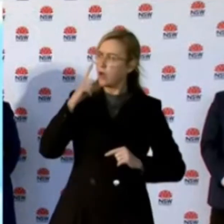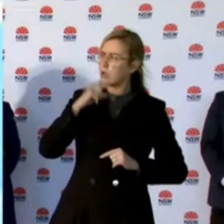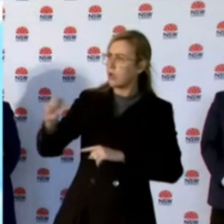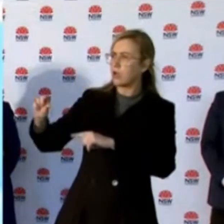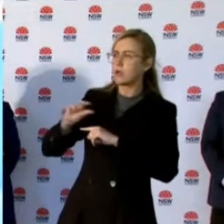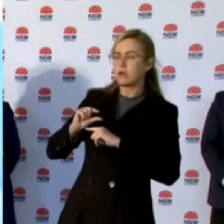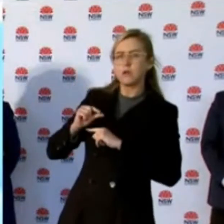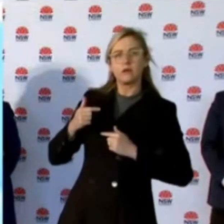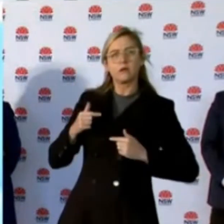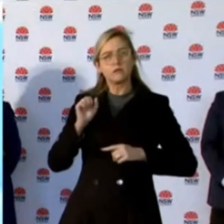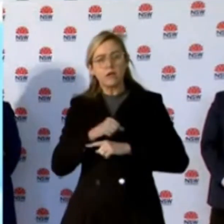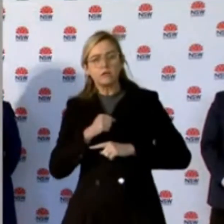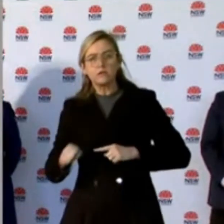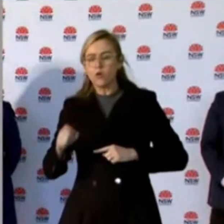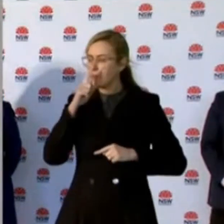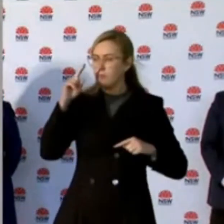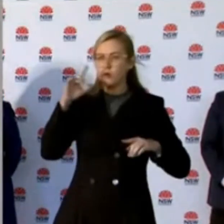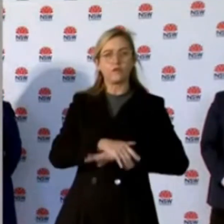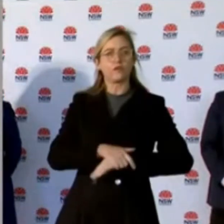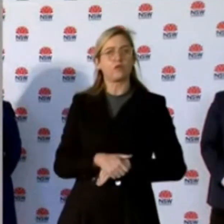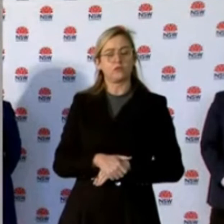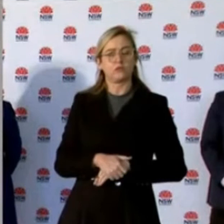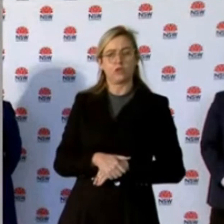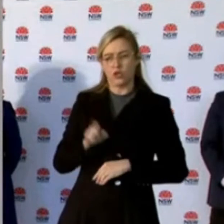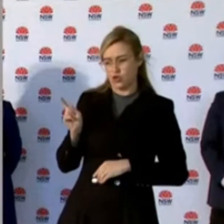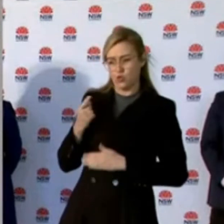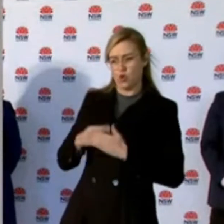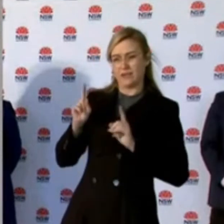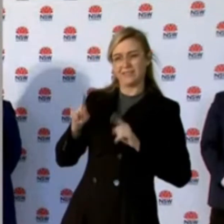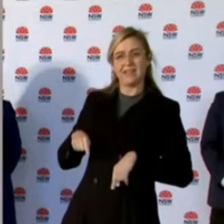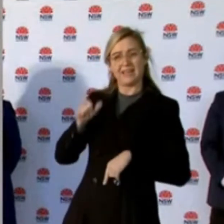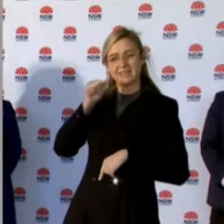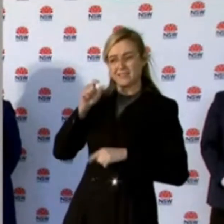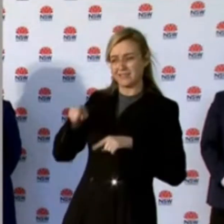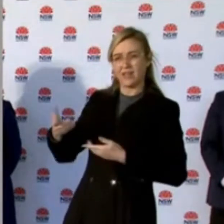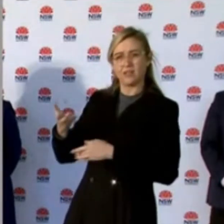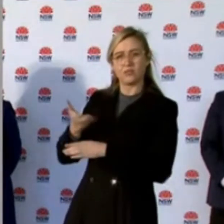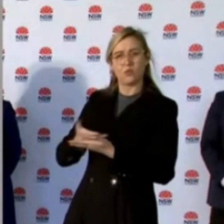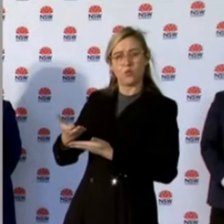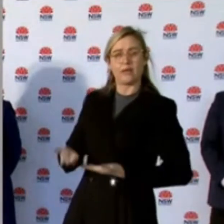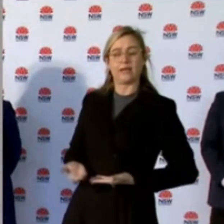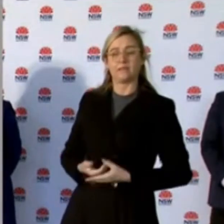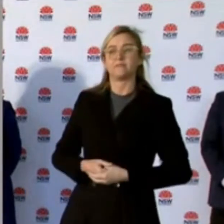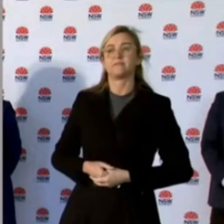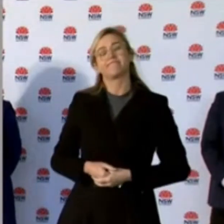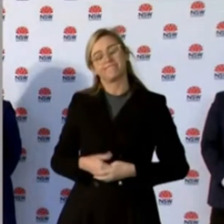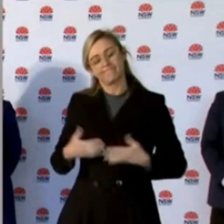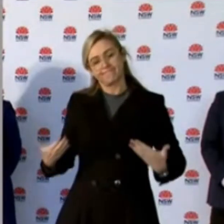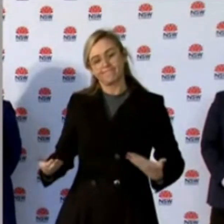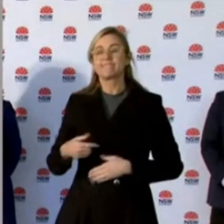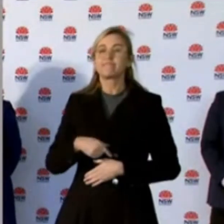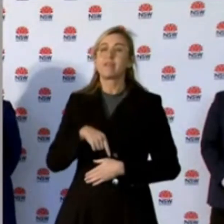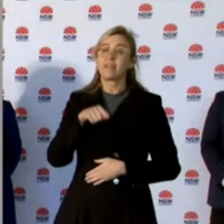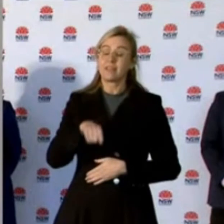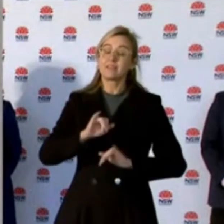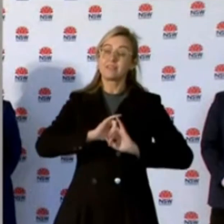in the past 24 hours? Well, we've had ongoing dialogue with business, but the reality is, in a pandemic, there will naturally be uncertainty from time to